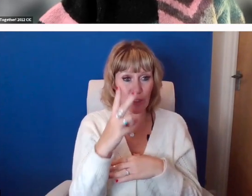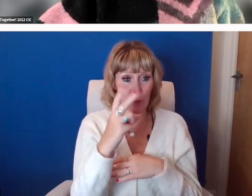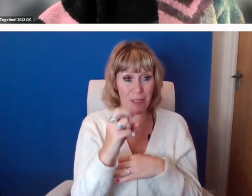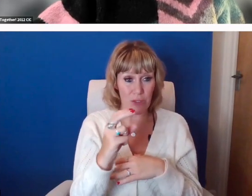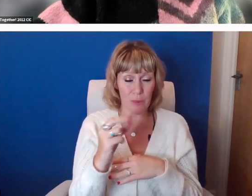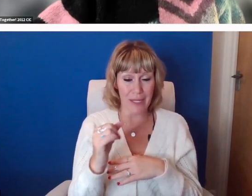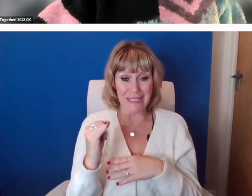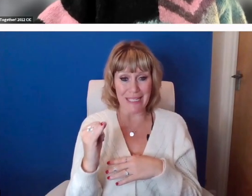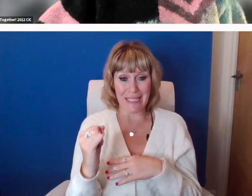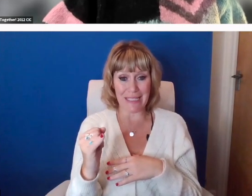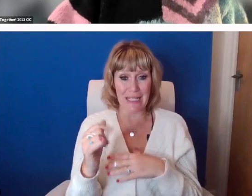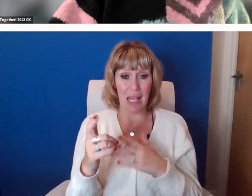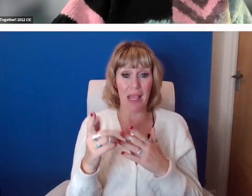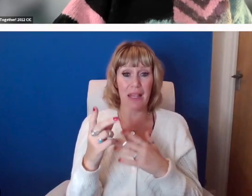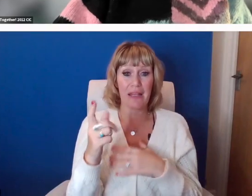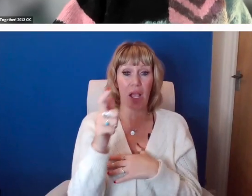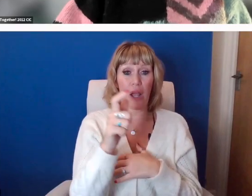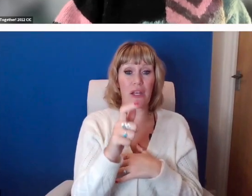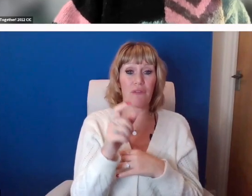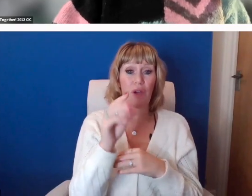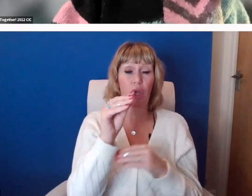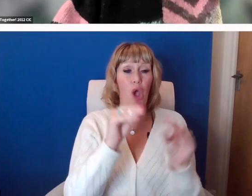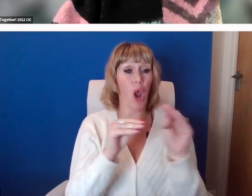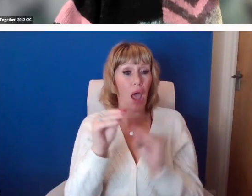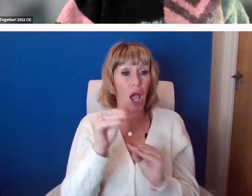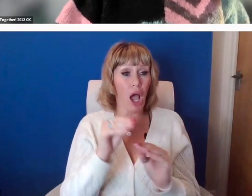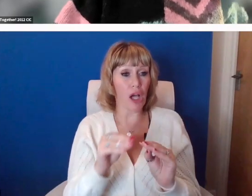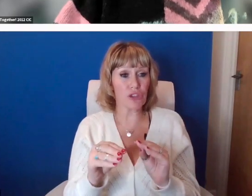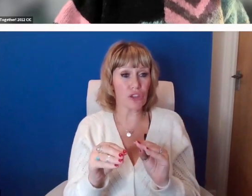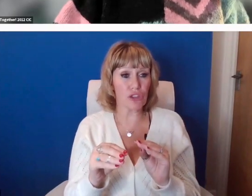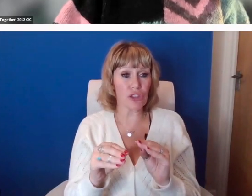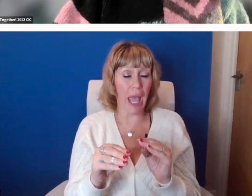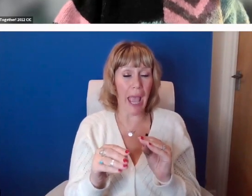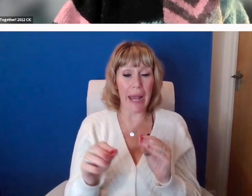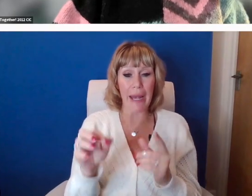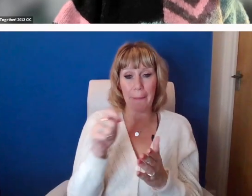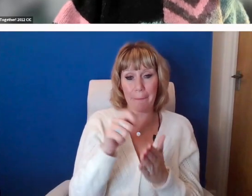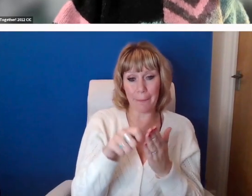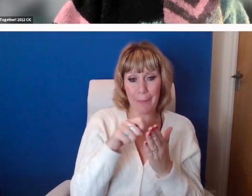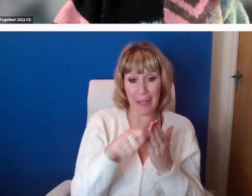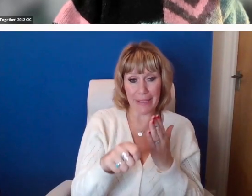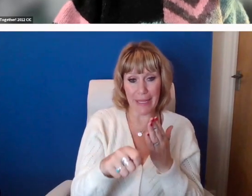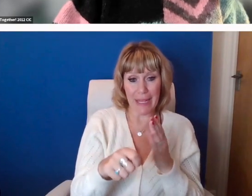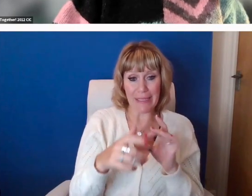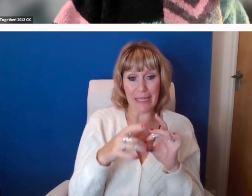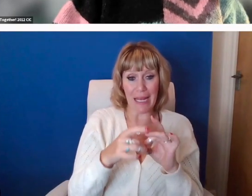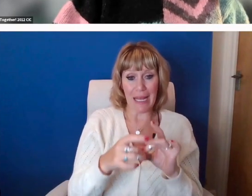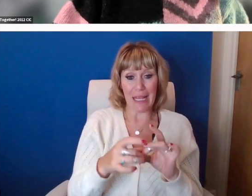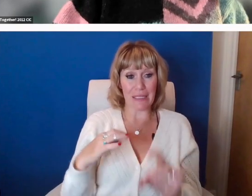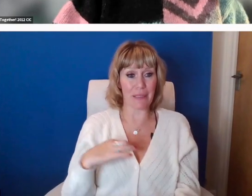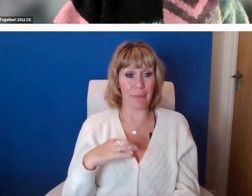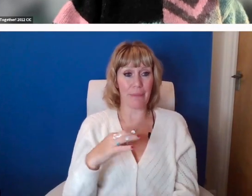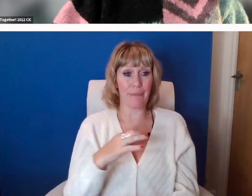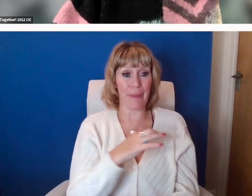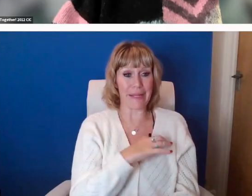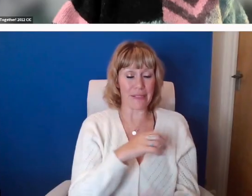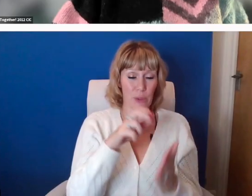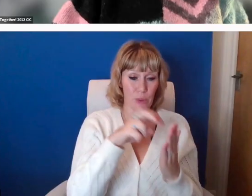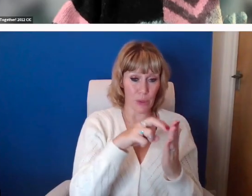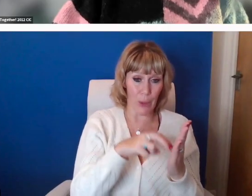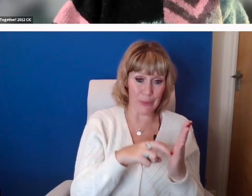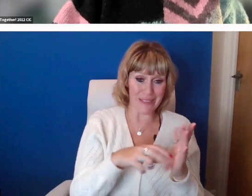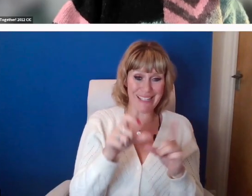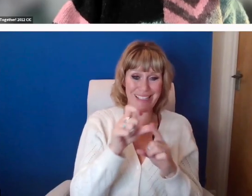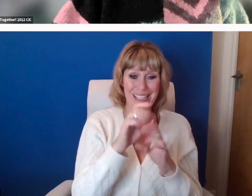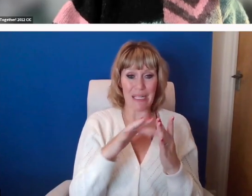pen drawing. Um, Nina says collage of medical notes and DWP application forms,